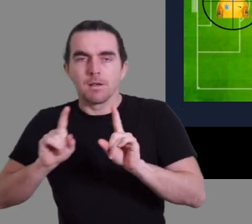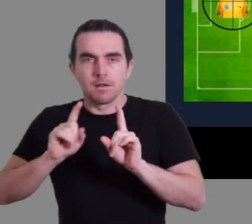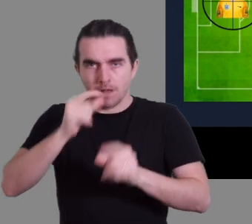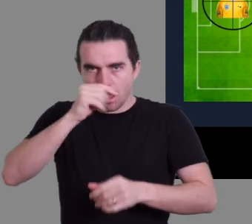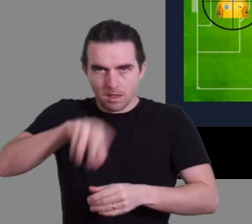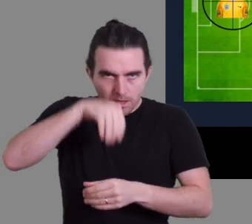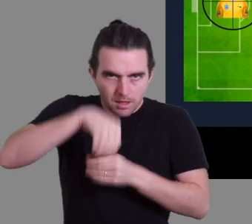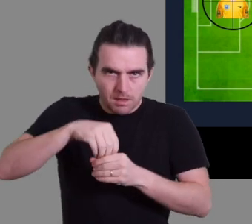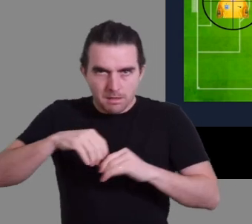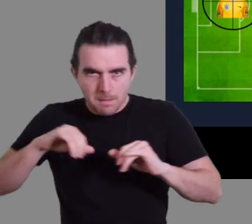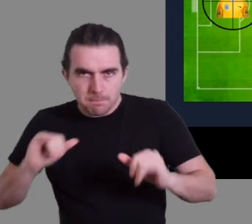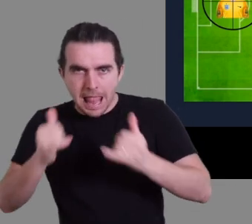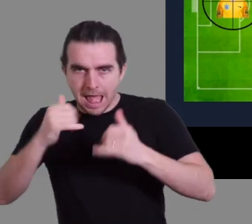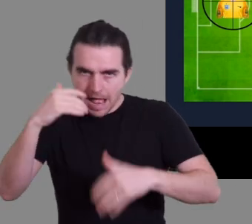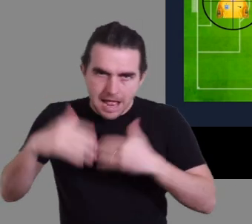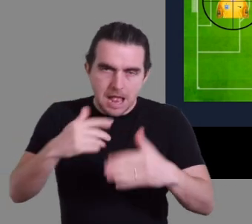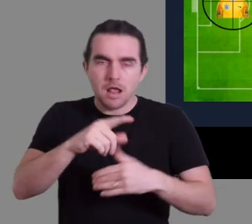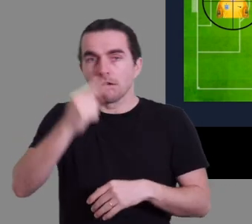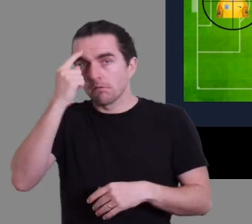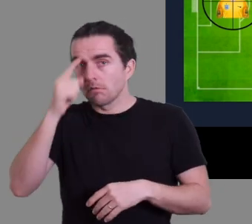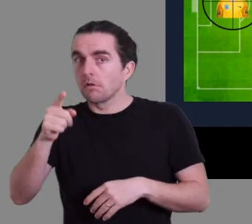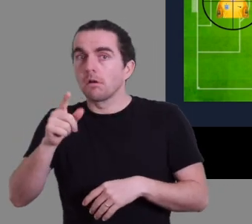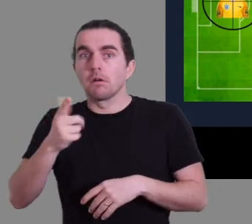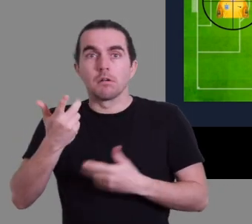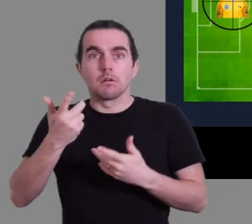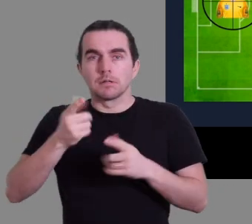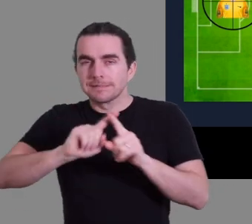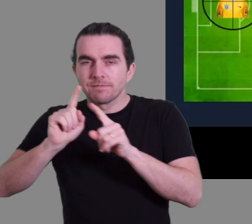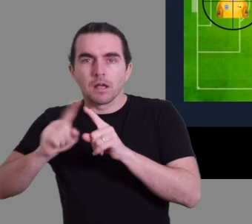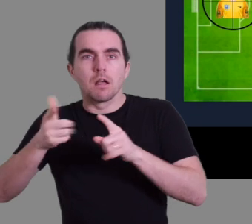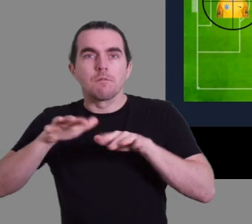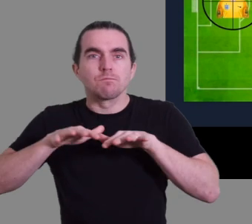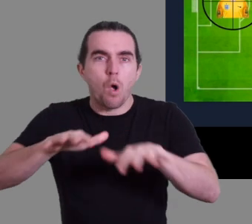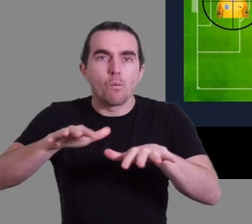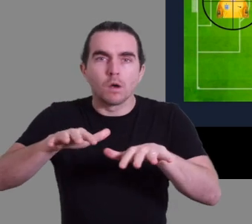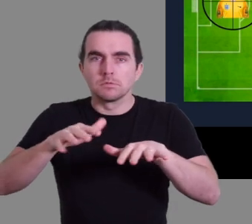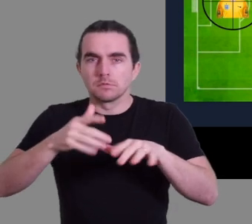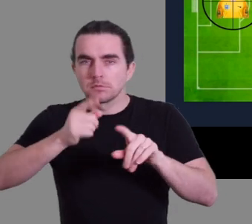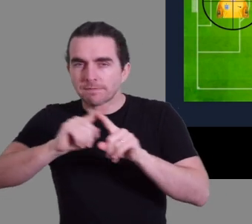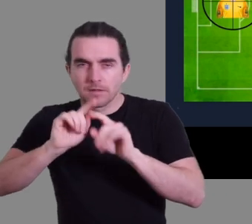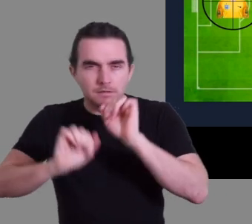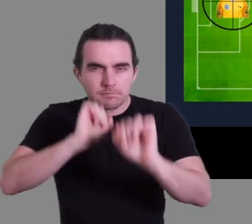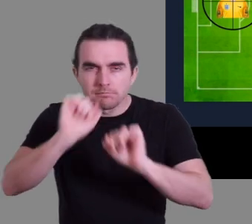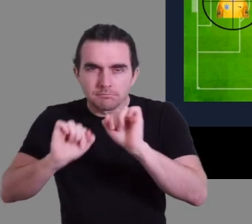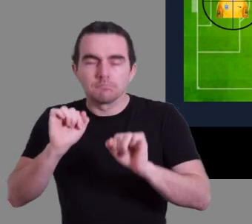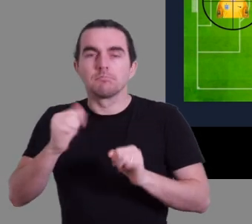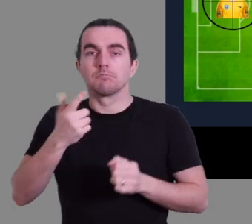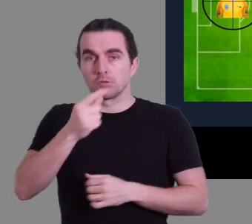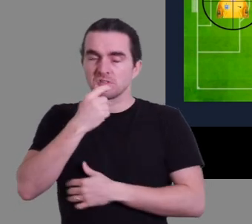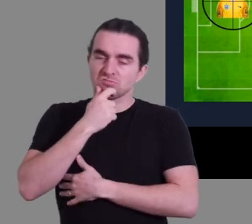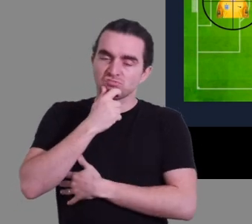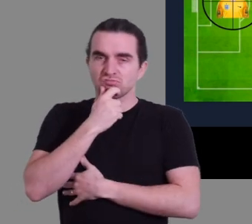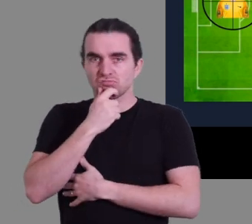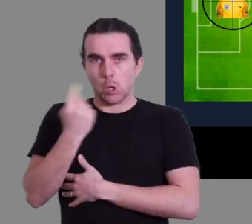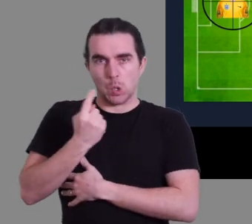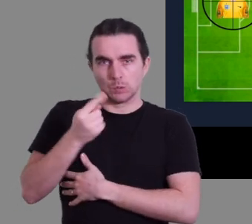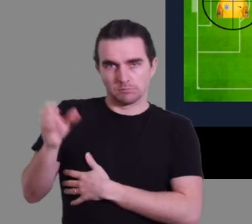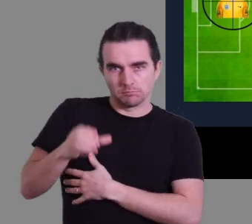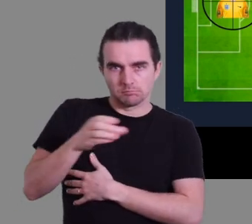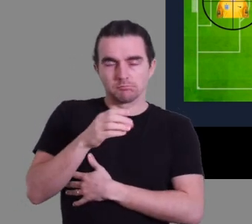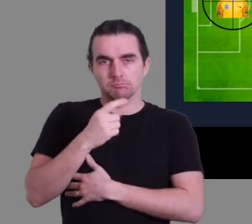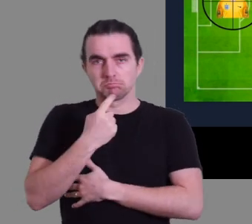very much within those, you think of the forwards, all different types of forwards, who